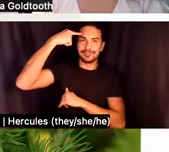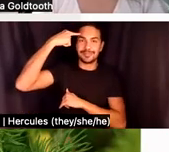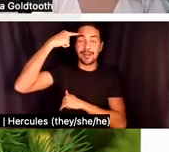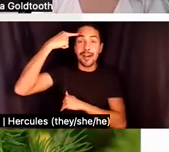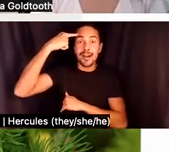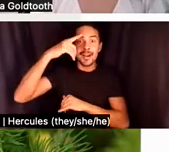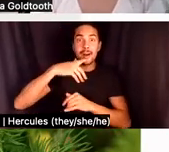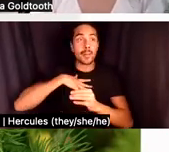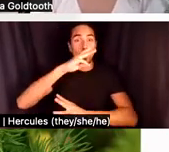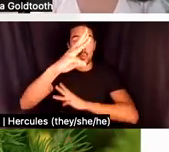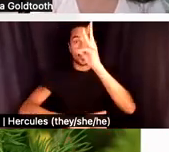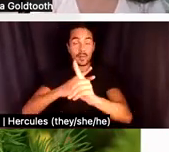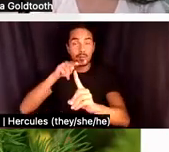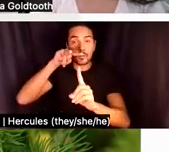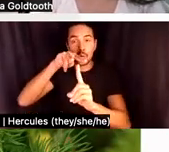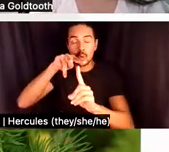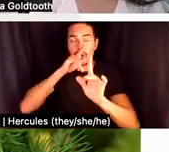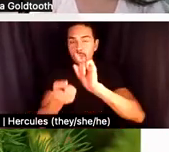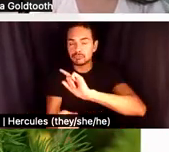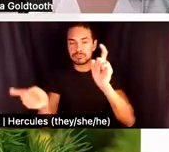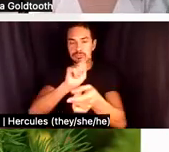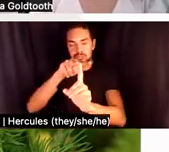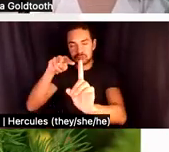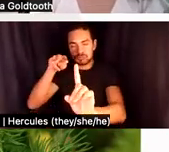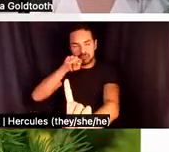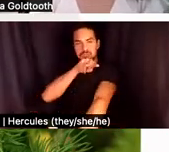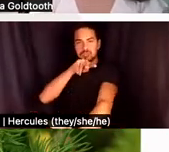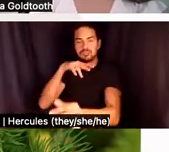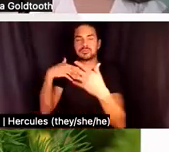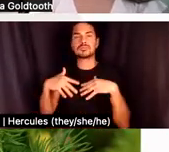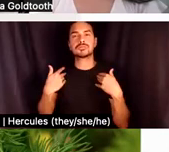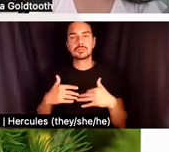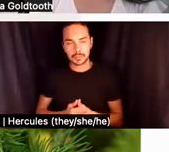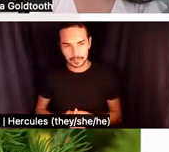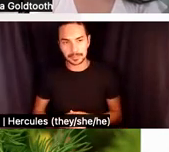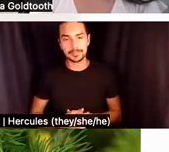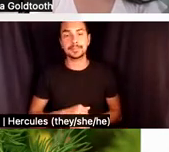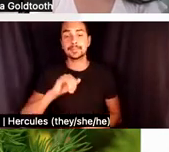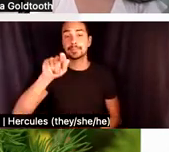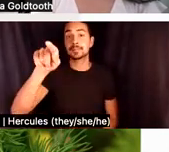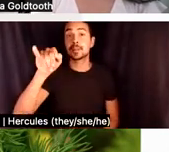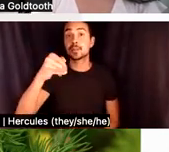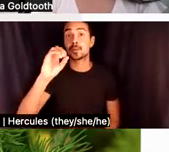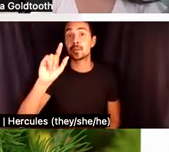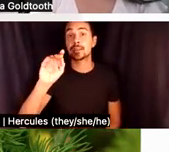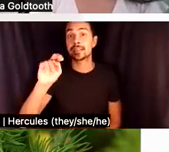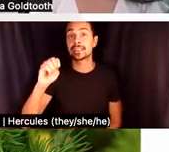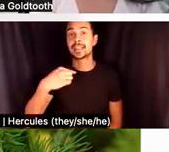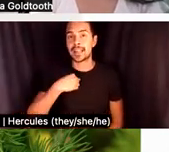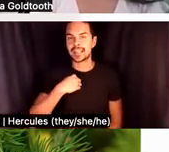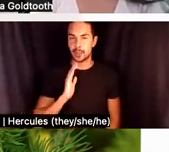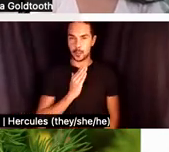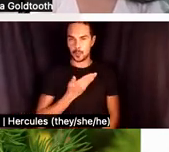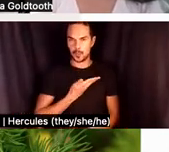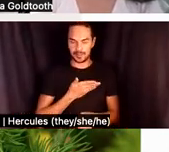world. And we were able to, me and Jolene were actually able to, in the beginning of our careers,